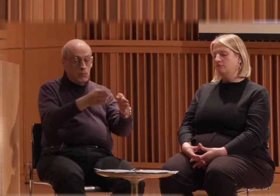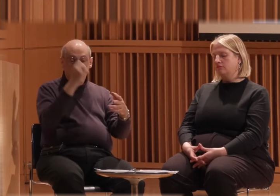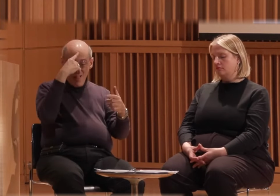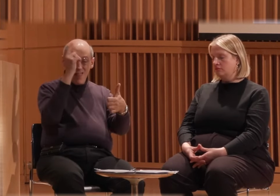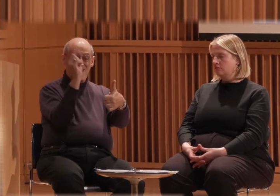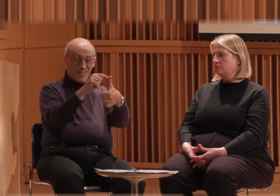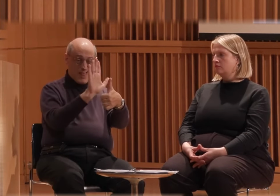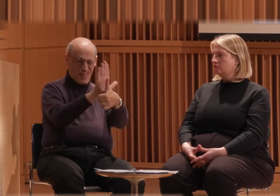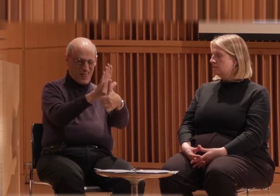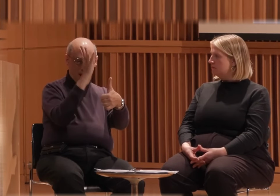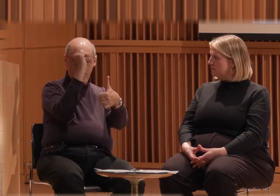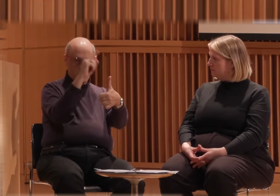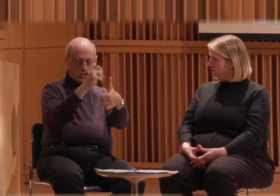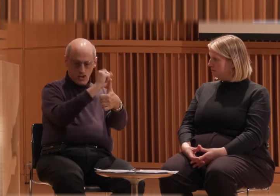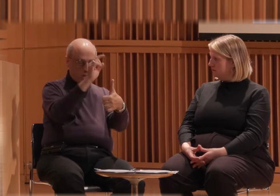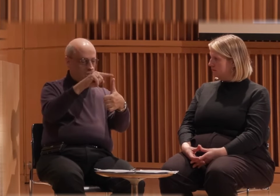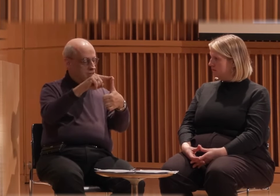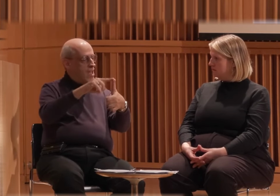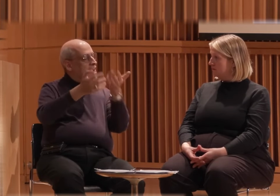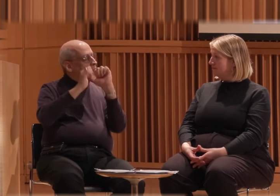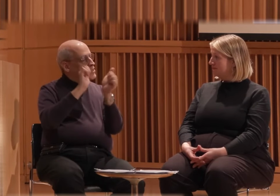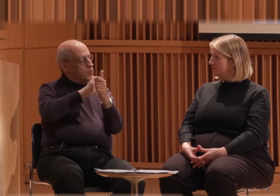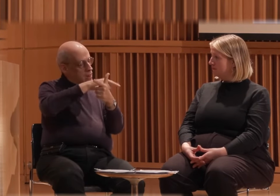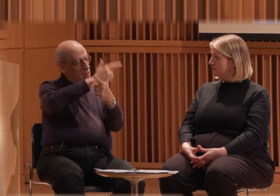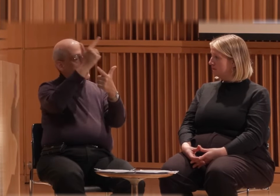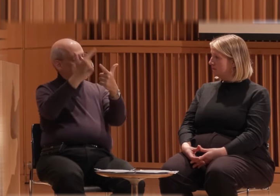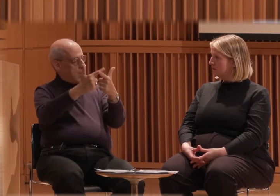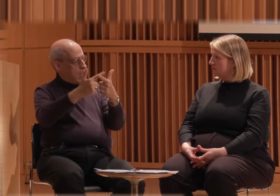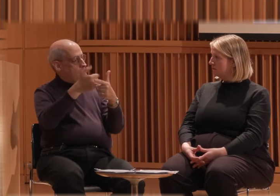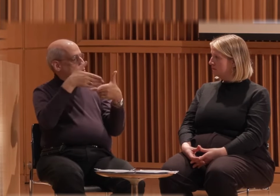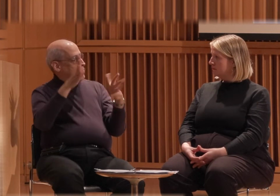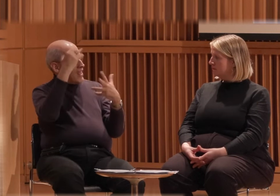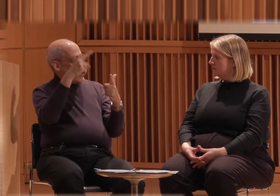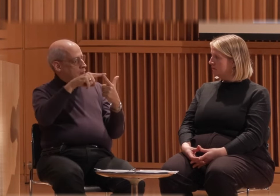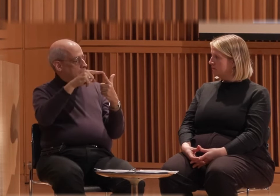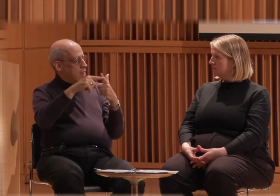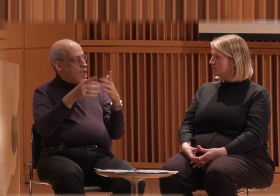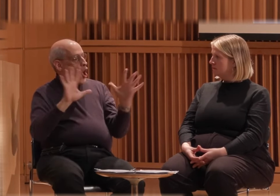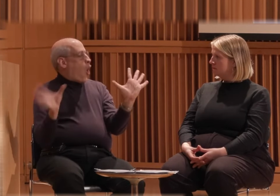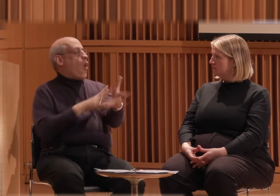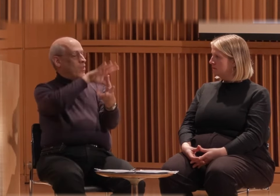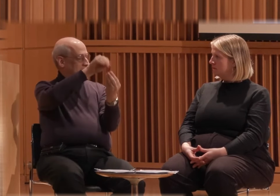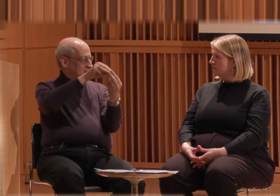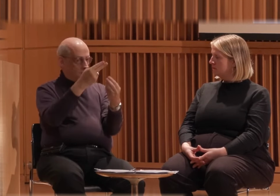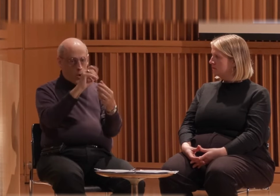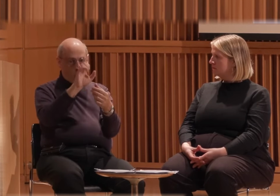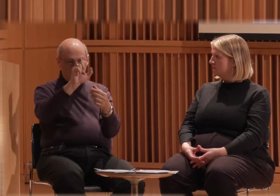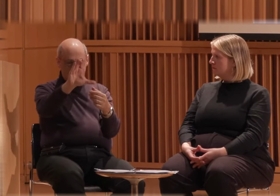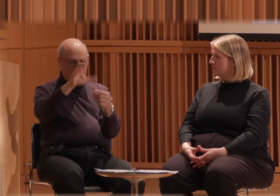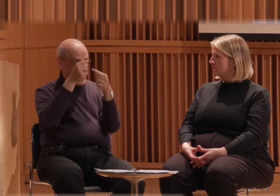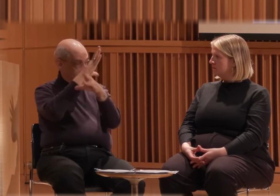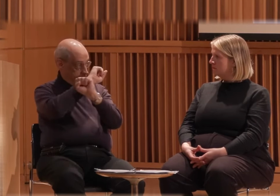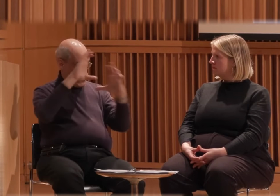that vision of public health competes with another vision of public health, which I would call the holistic vision of public health. So